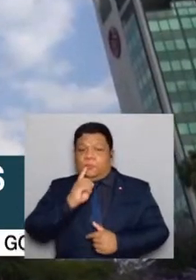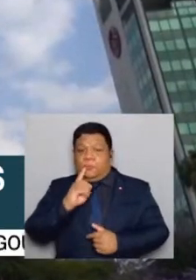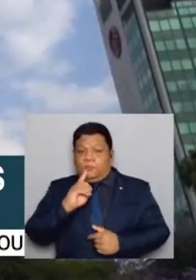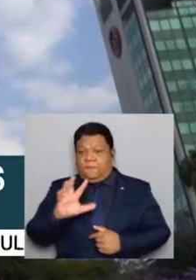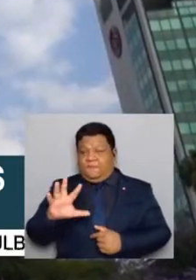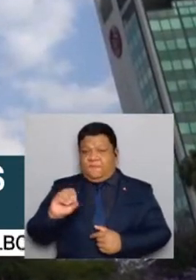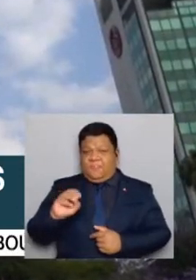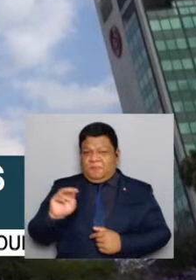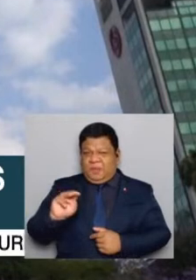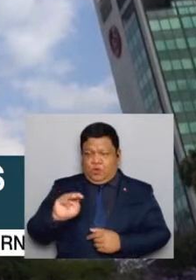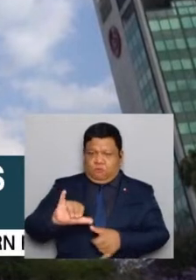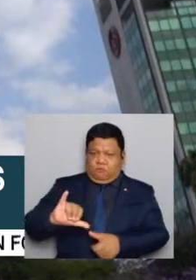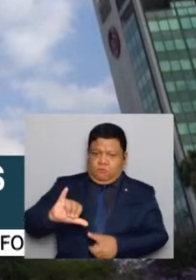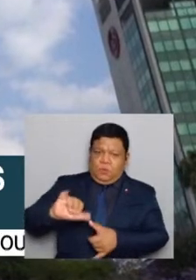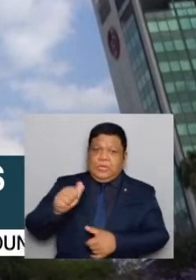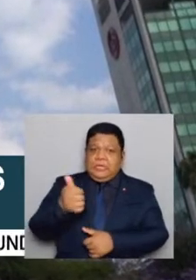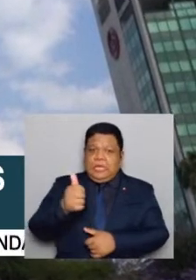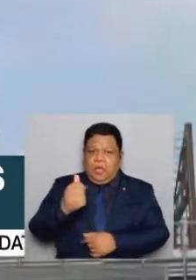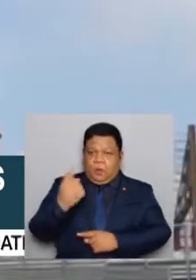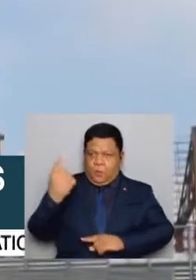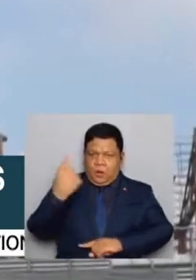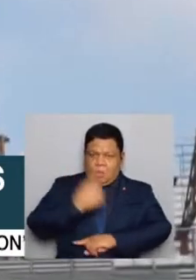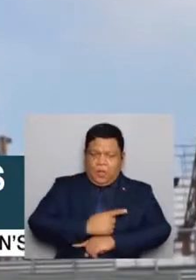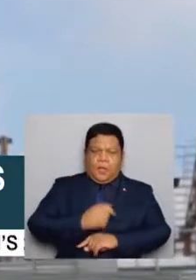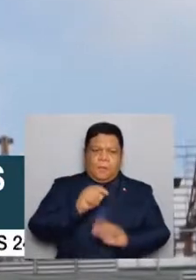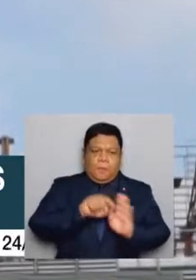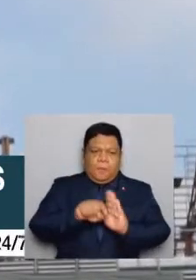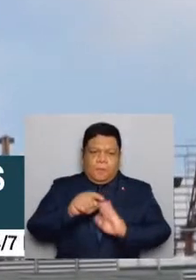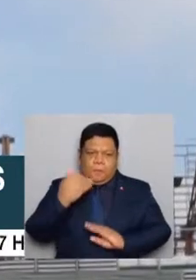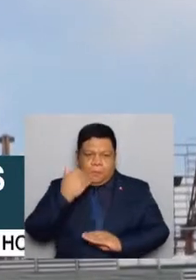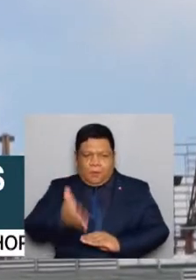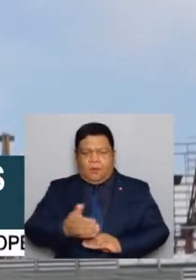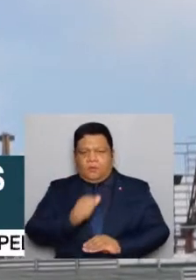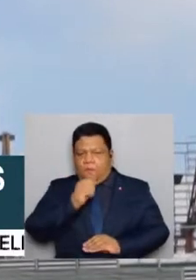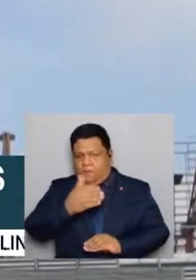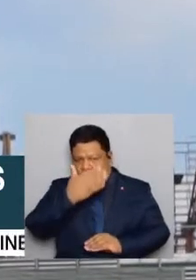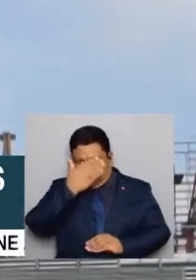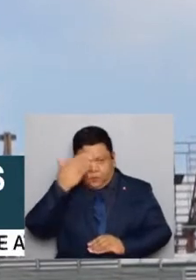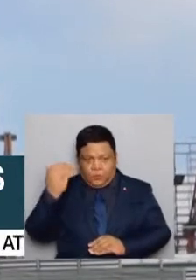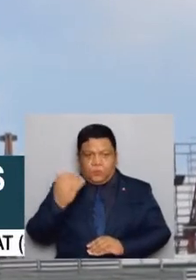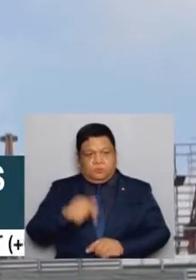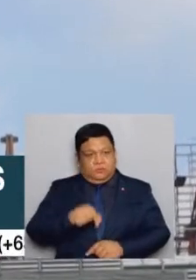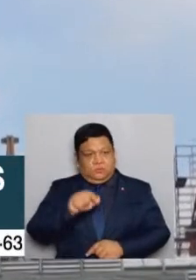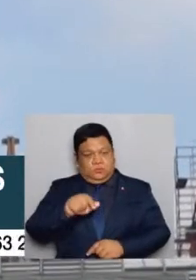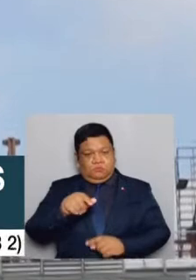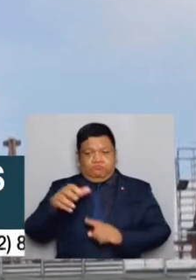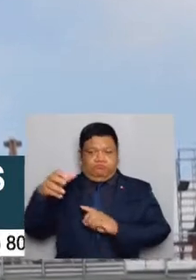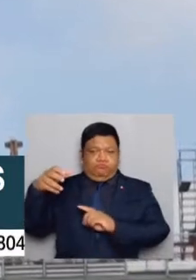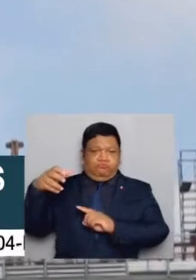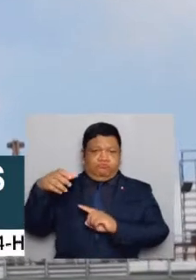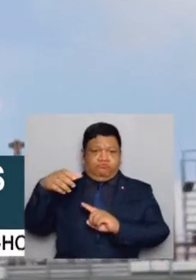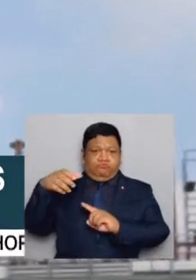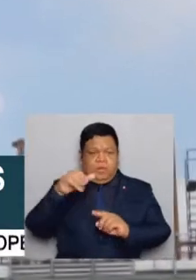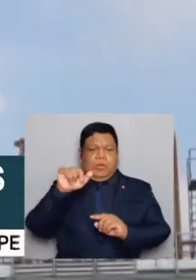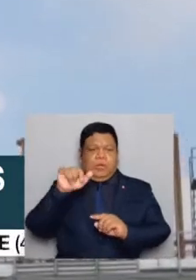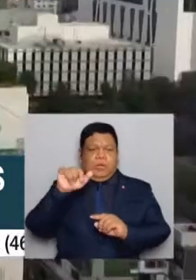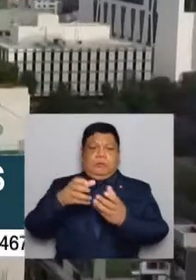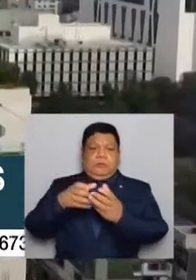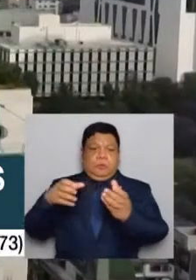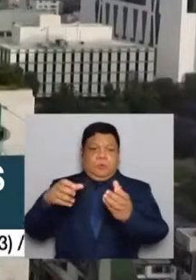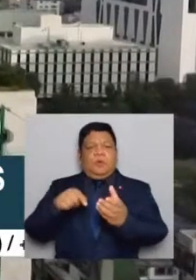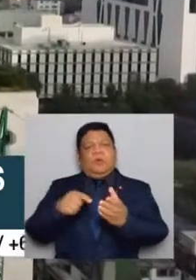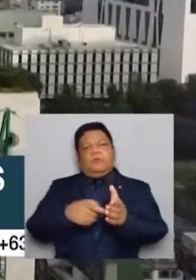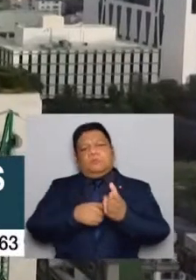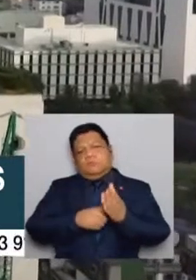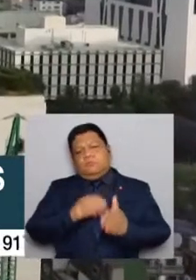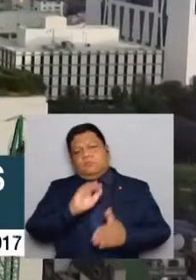read, 10 femicides per day, no victim is forgotten. An anonymous group flew that blimp to demand justice for the